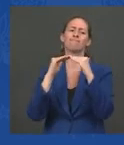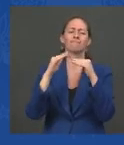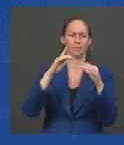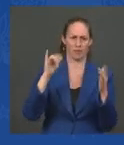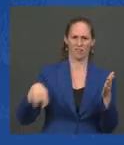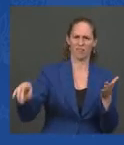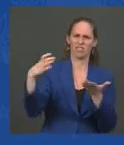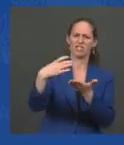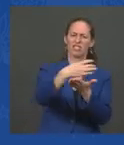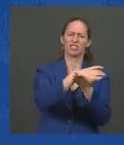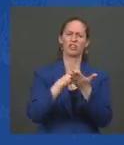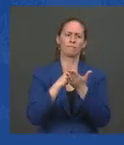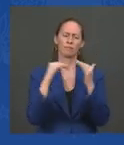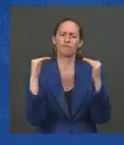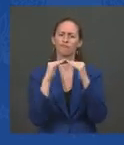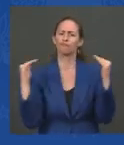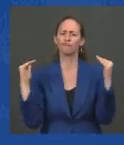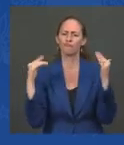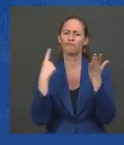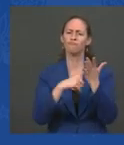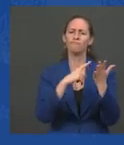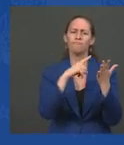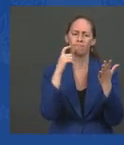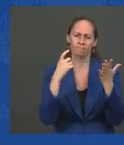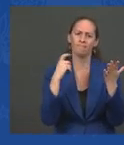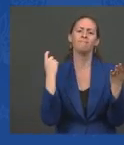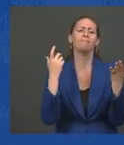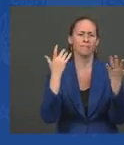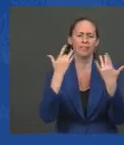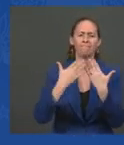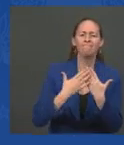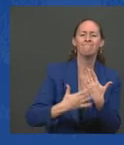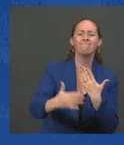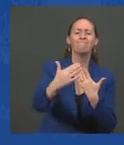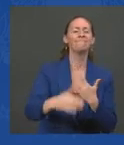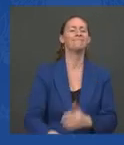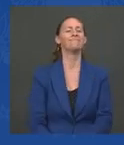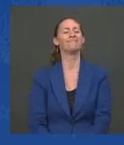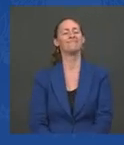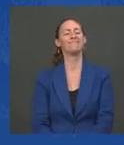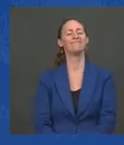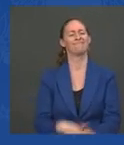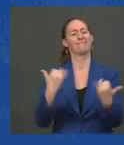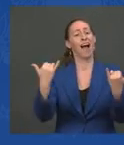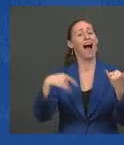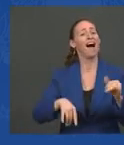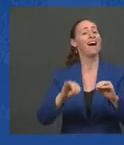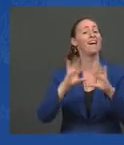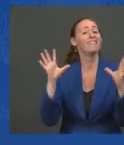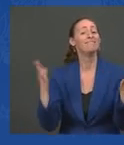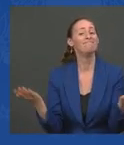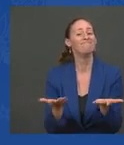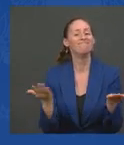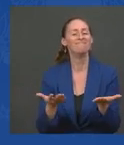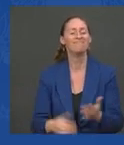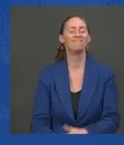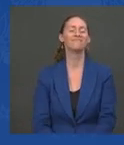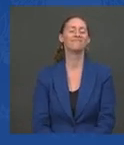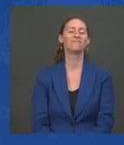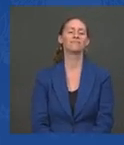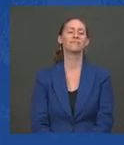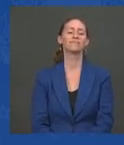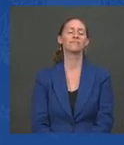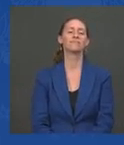equally throughout our lives. To state the obvious, and no audience knows it better than this one, we've never lived